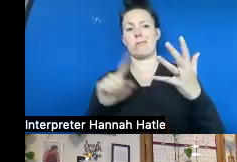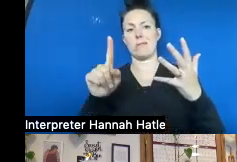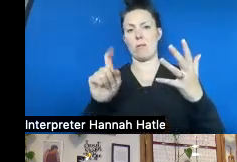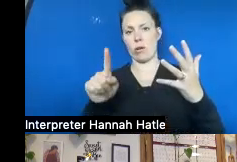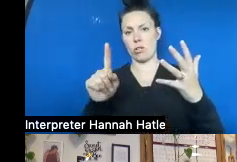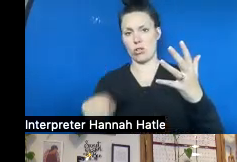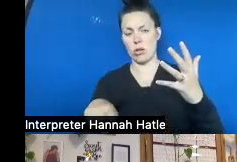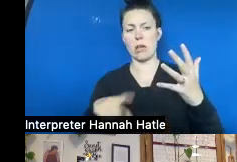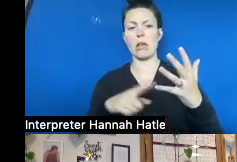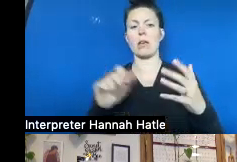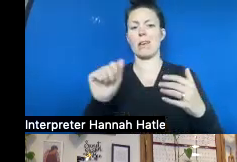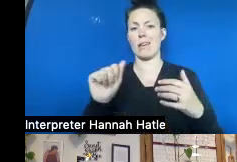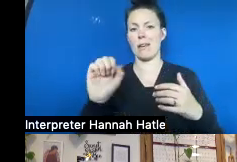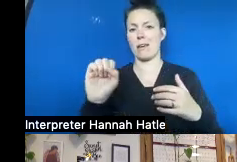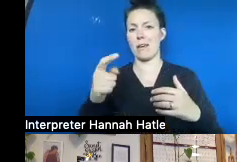asexual,